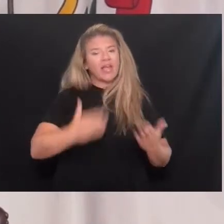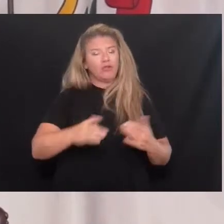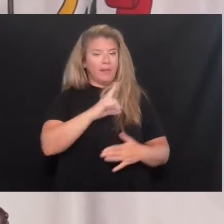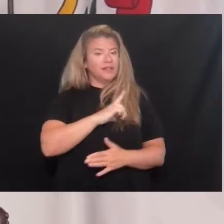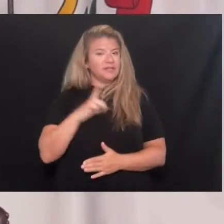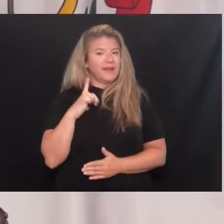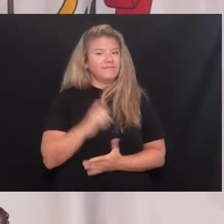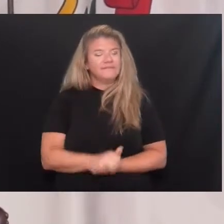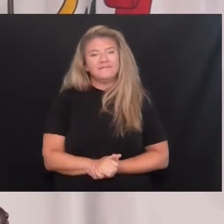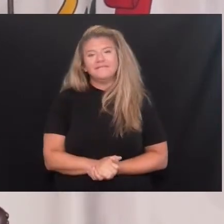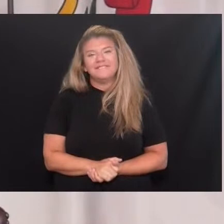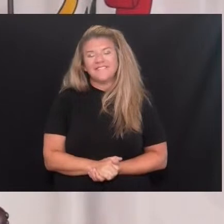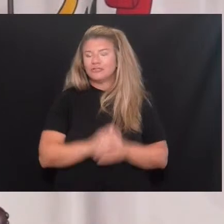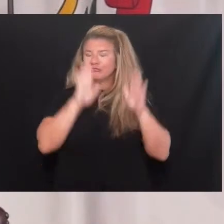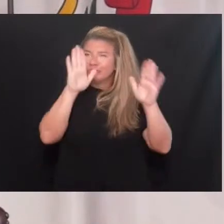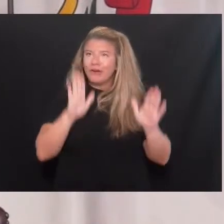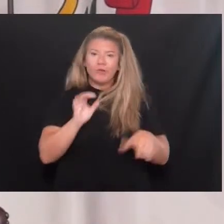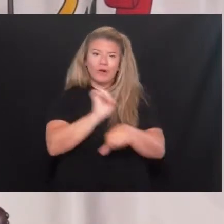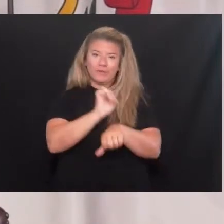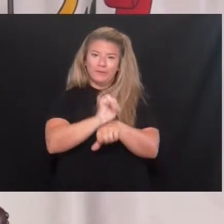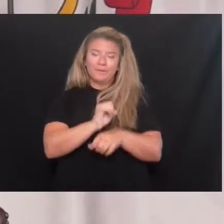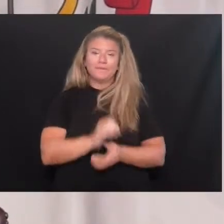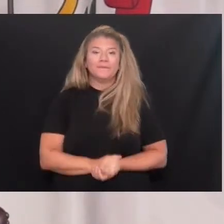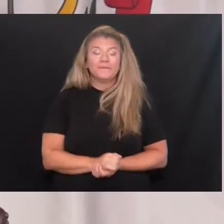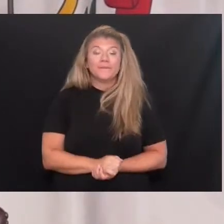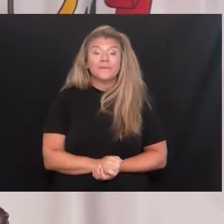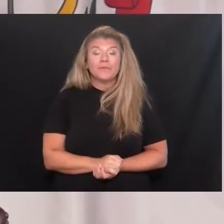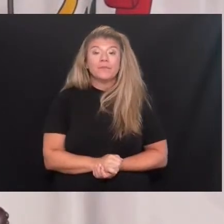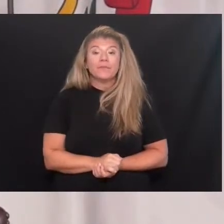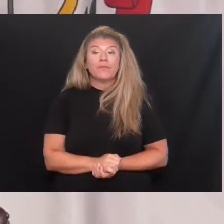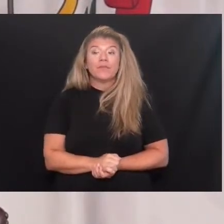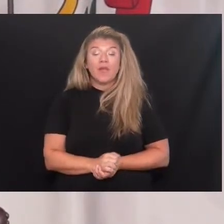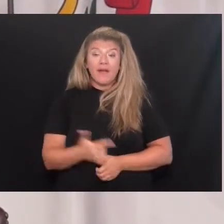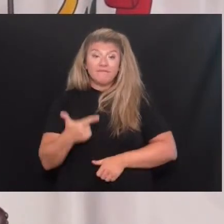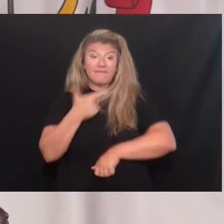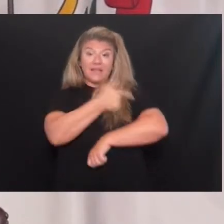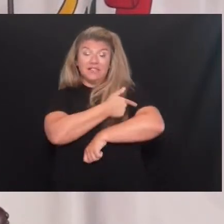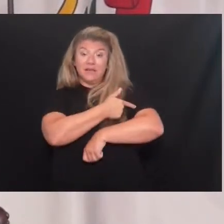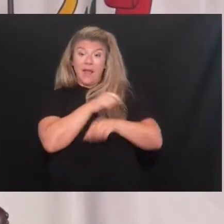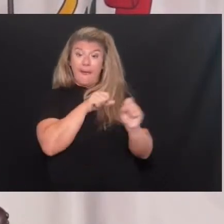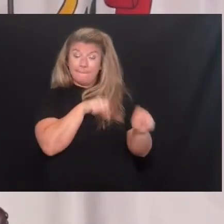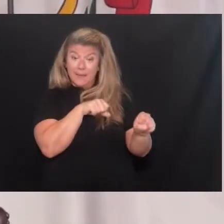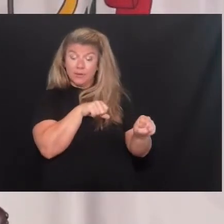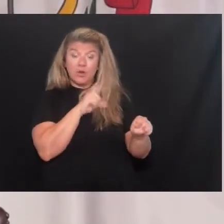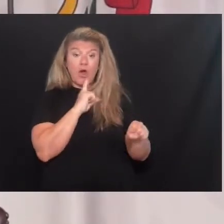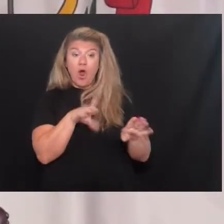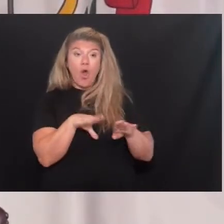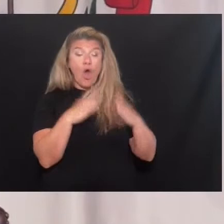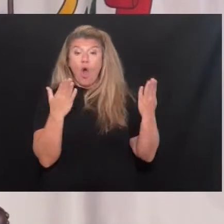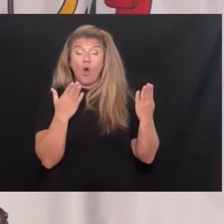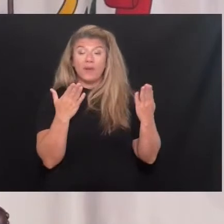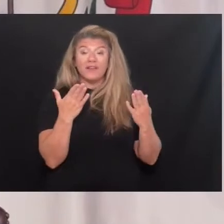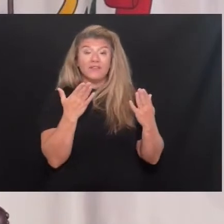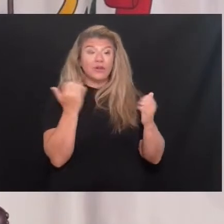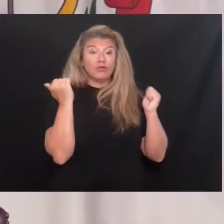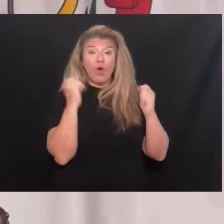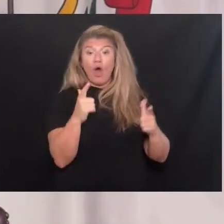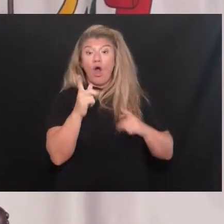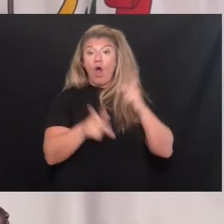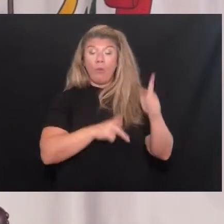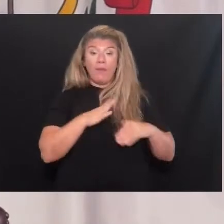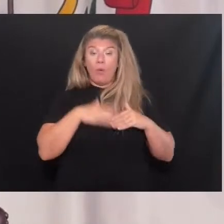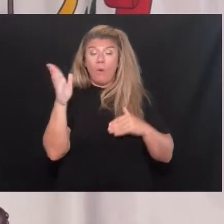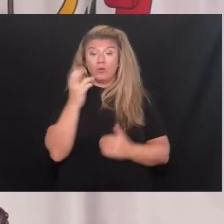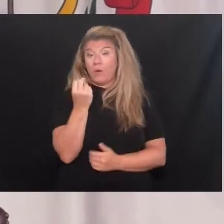legislature. Great work. Our vaccine eligibilities, are available to all people that are 12